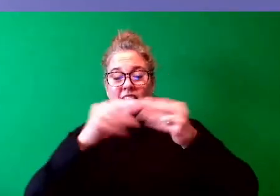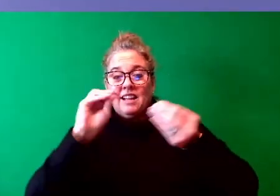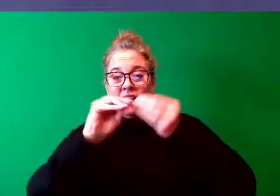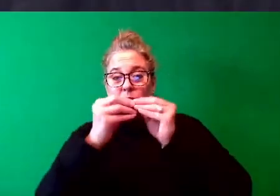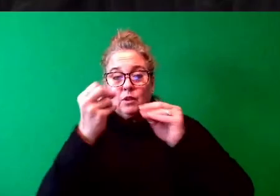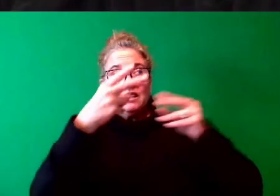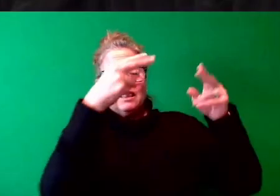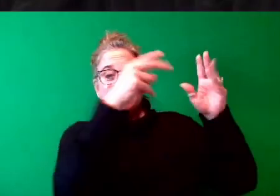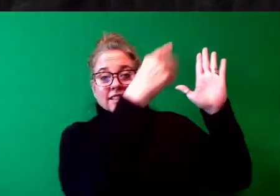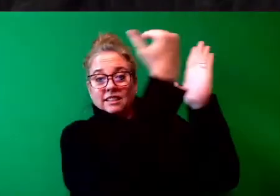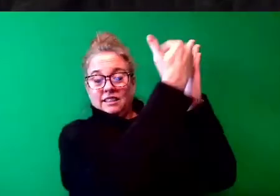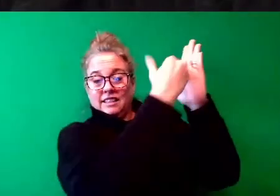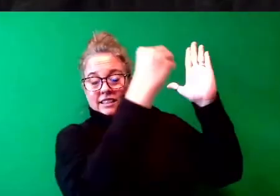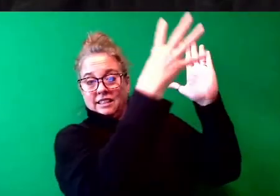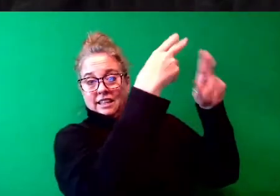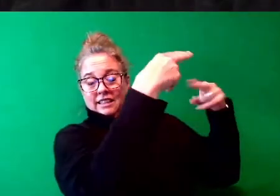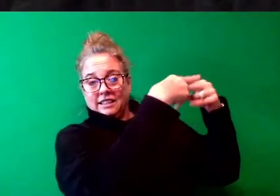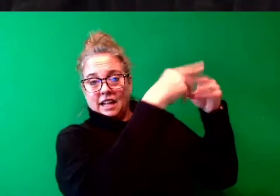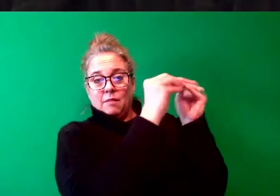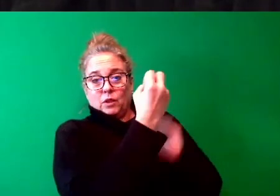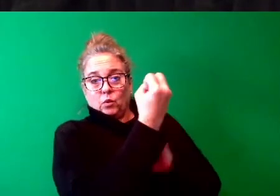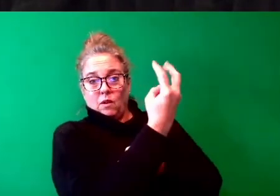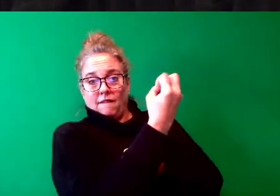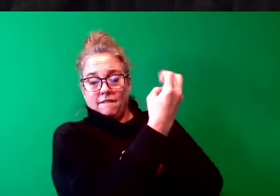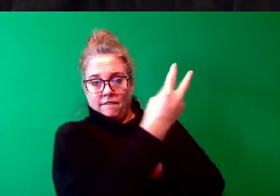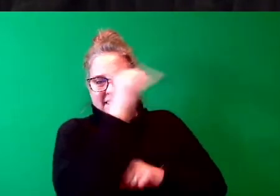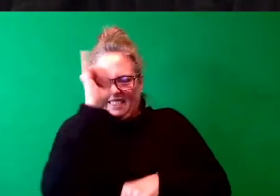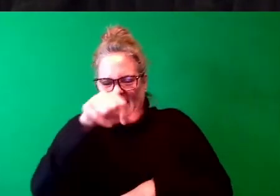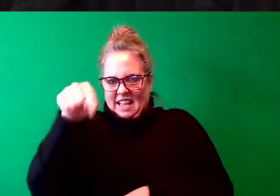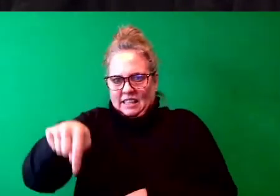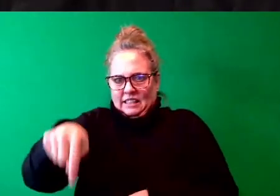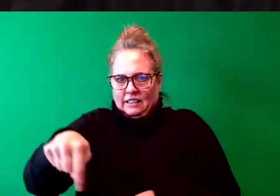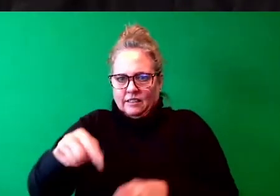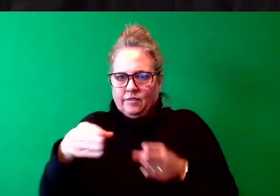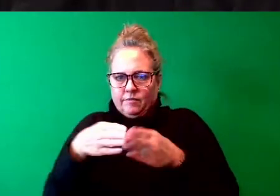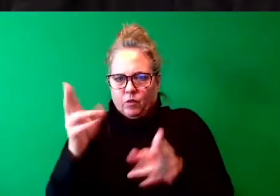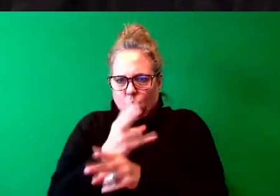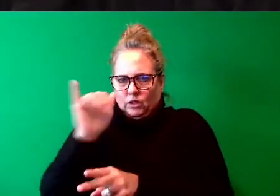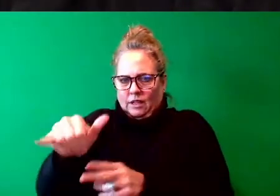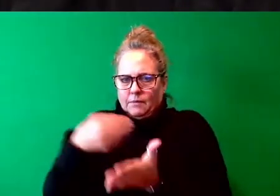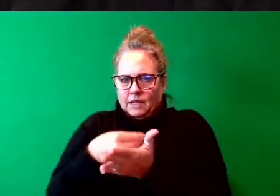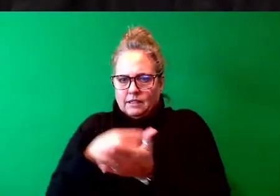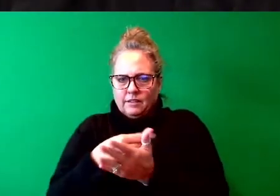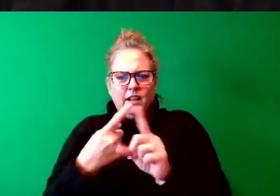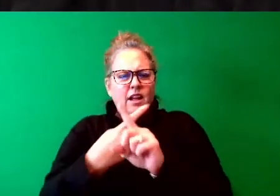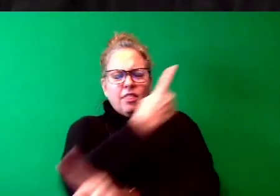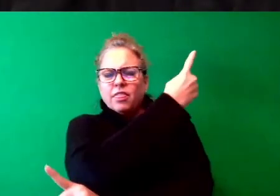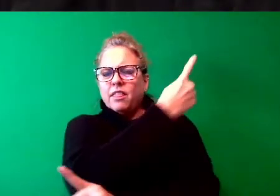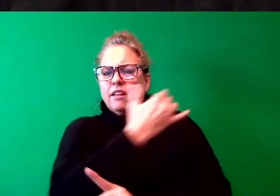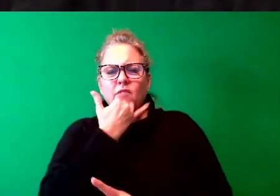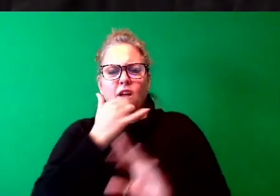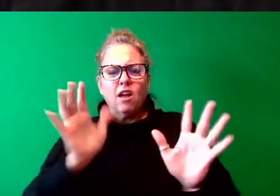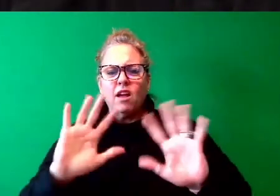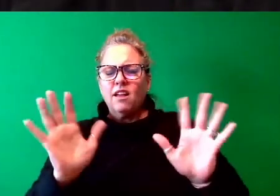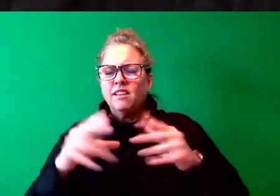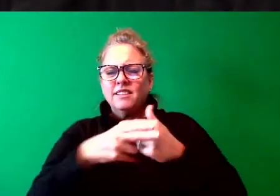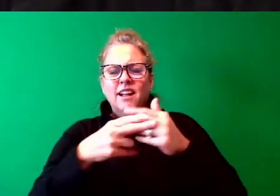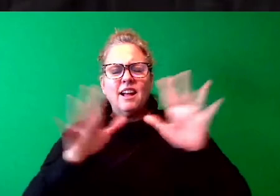was to utilize fund balance while we were waiting. No, sorry, slide 15.